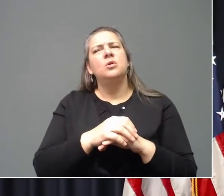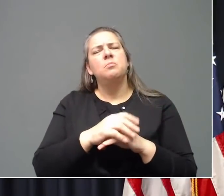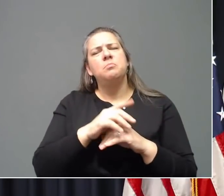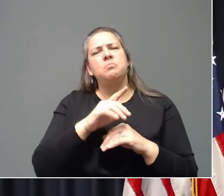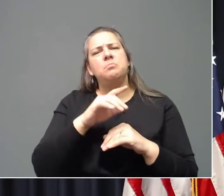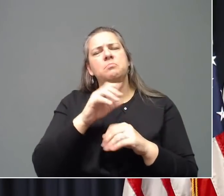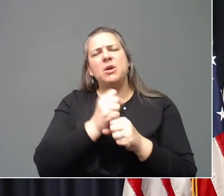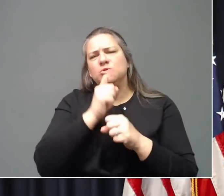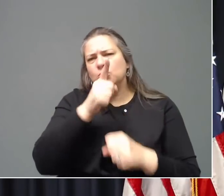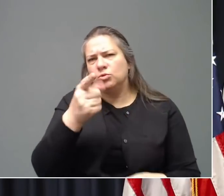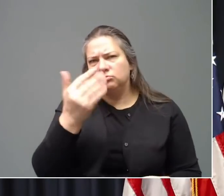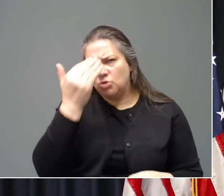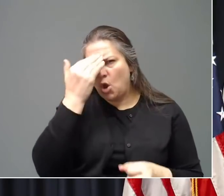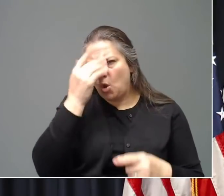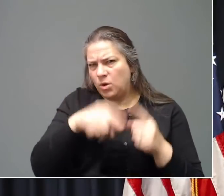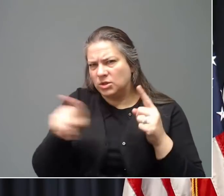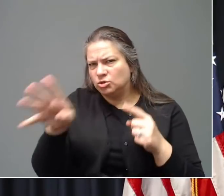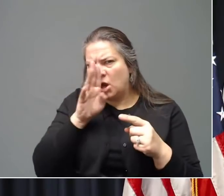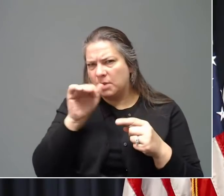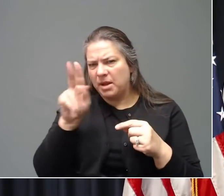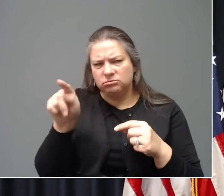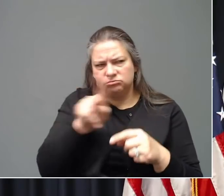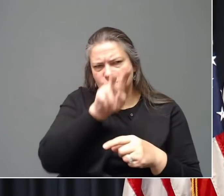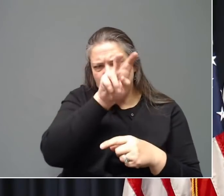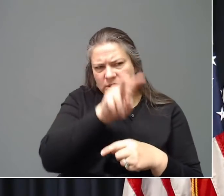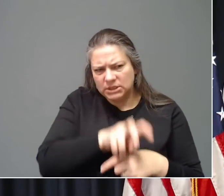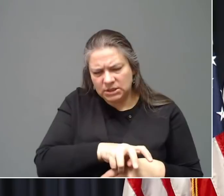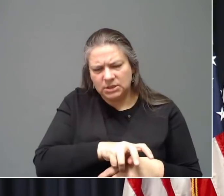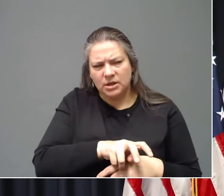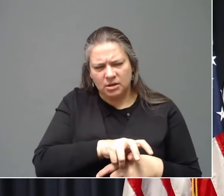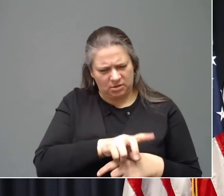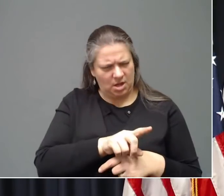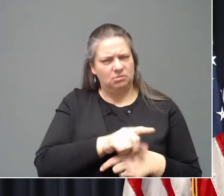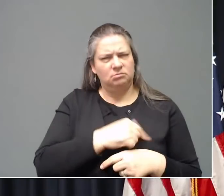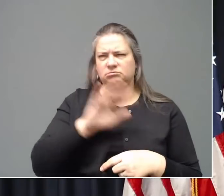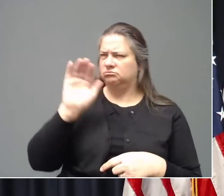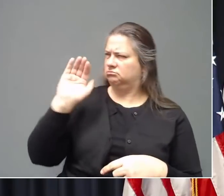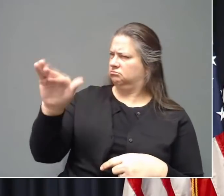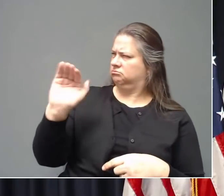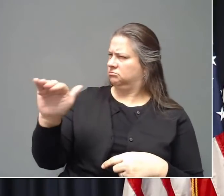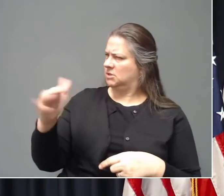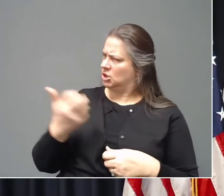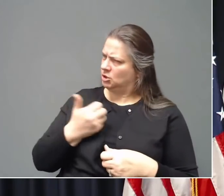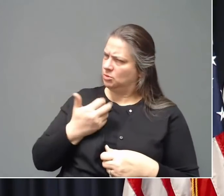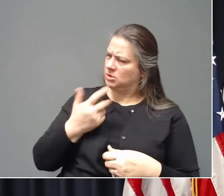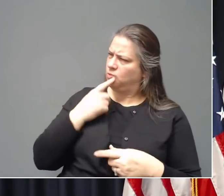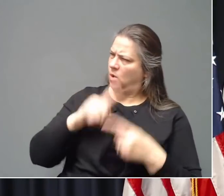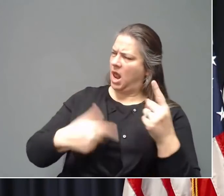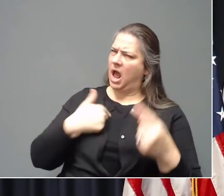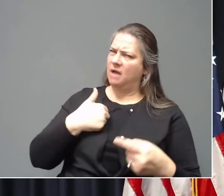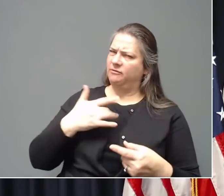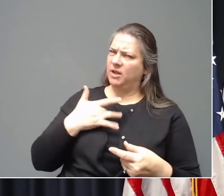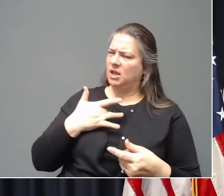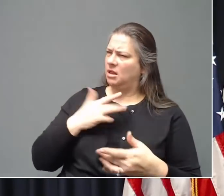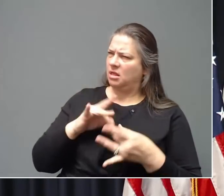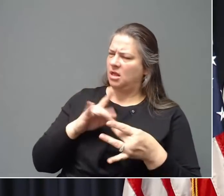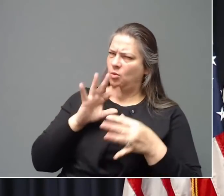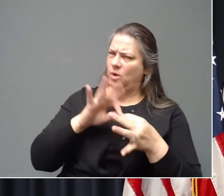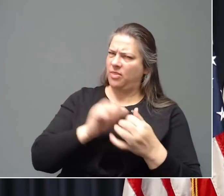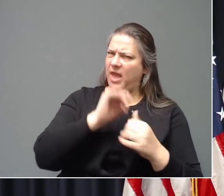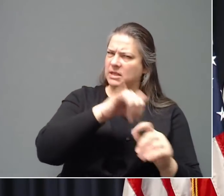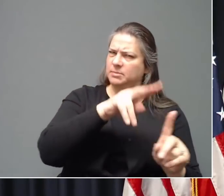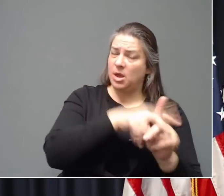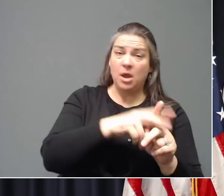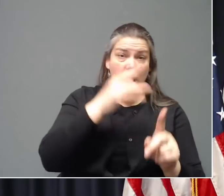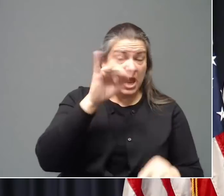heard, because if we allow ourselves to be uninformed and not exercise our civic duty, I am concerned that some things could